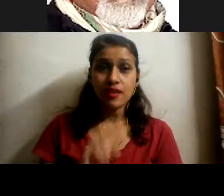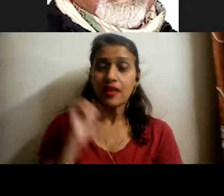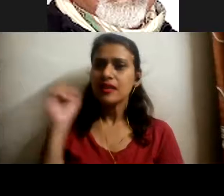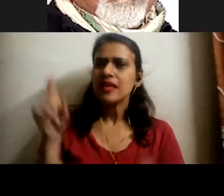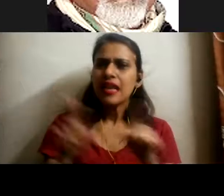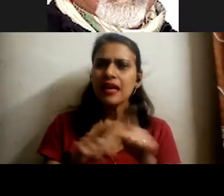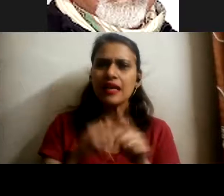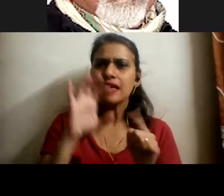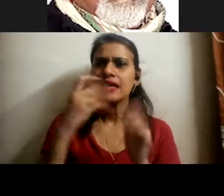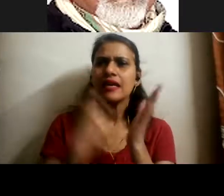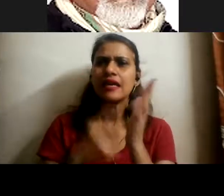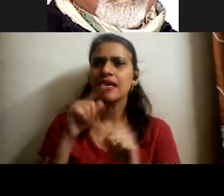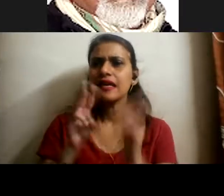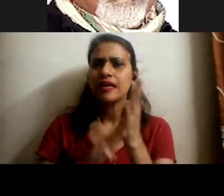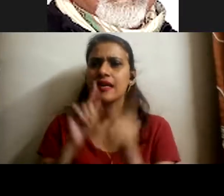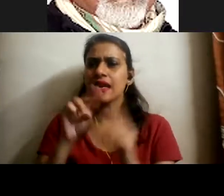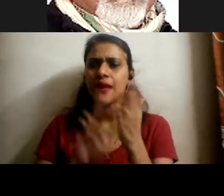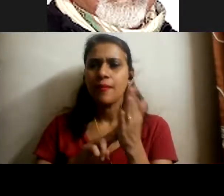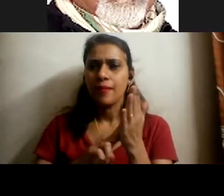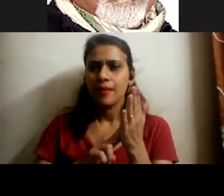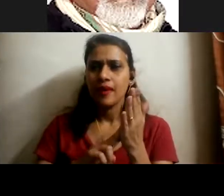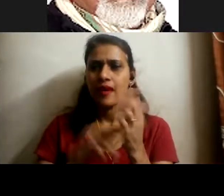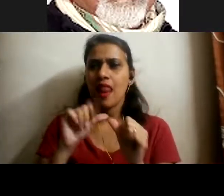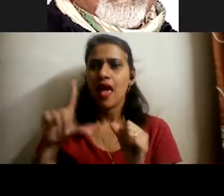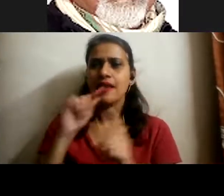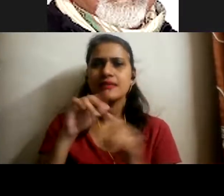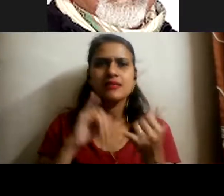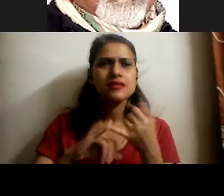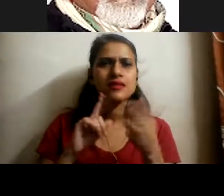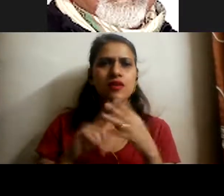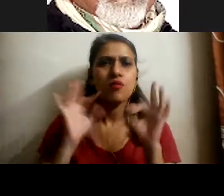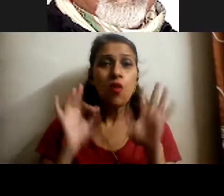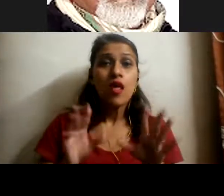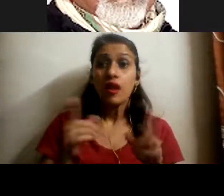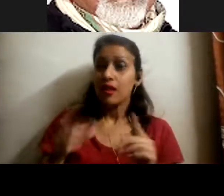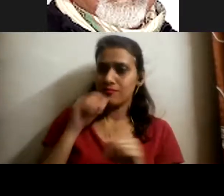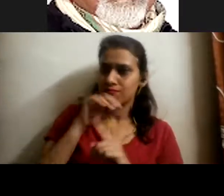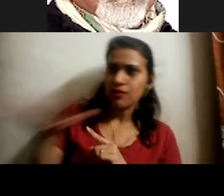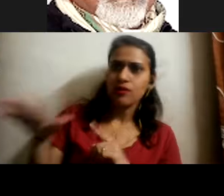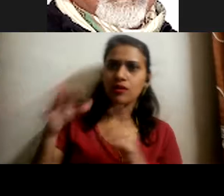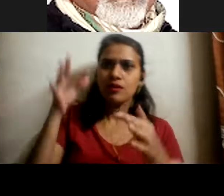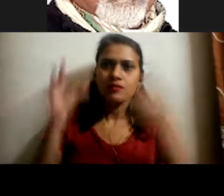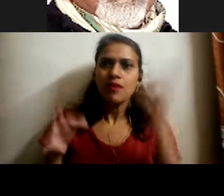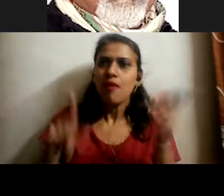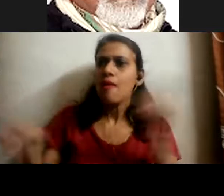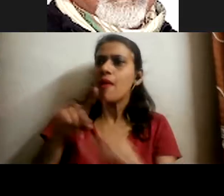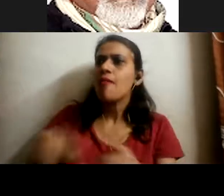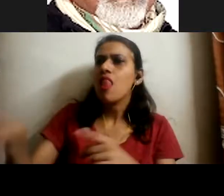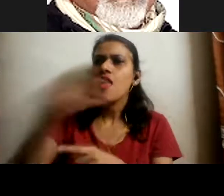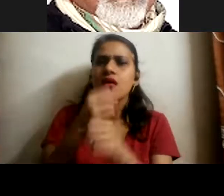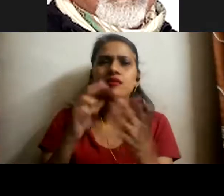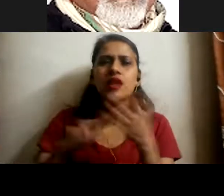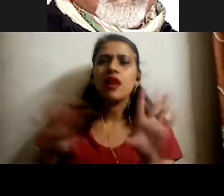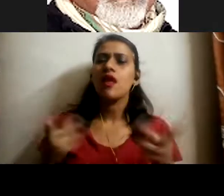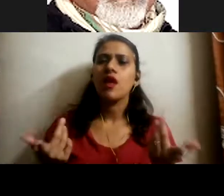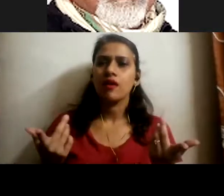decriminalized LGBTQ, right? So here, what impact the judgment did on general public at large, that